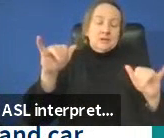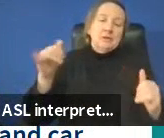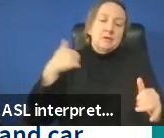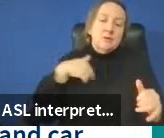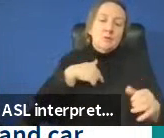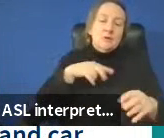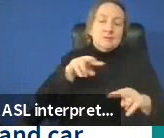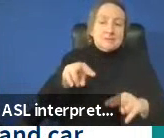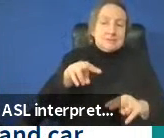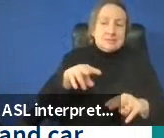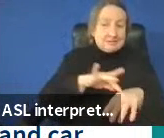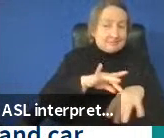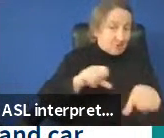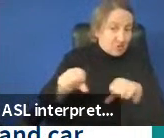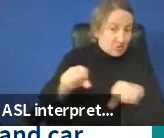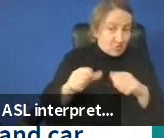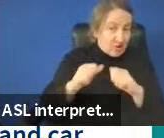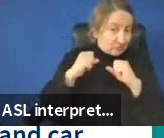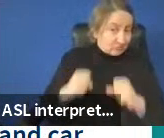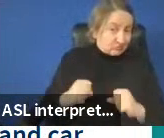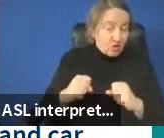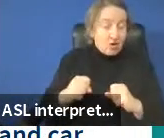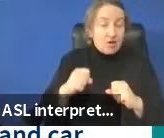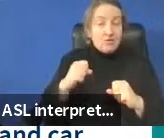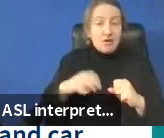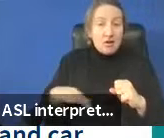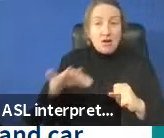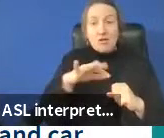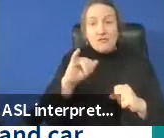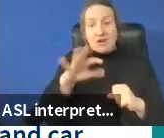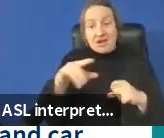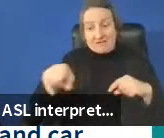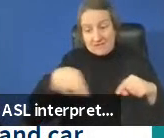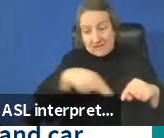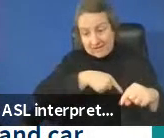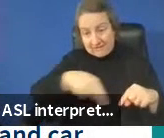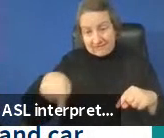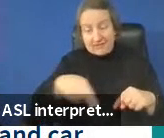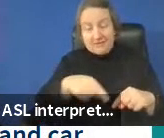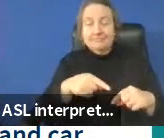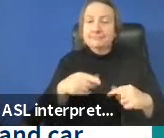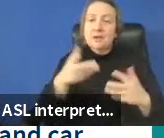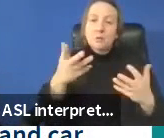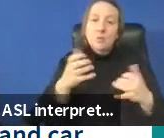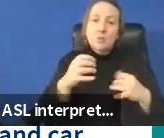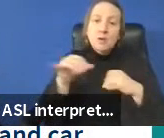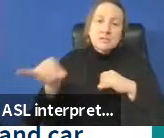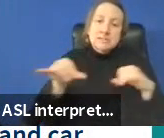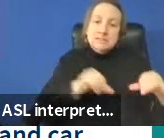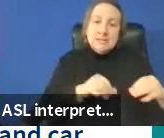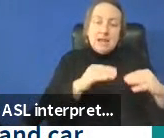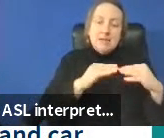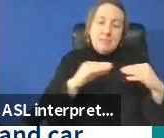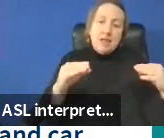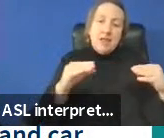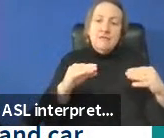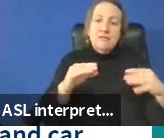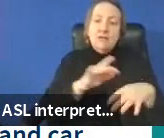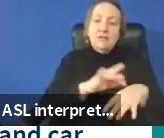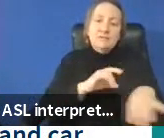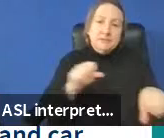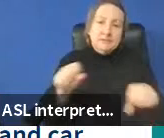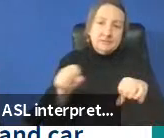seismic resiliency in the entire I-5 stretch and wanting the same level of seismic